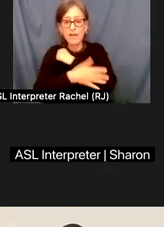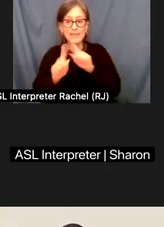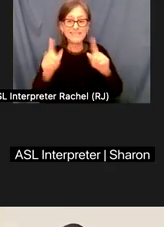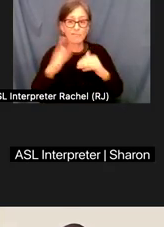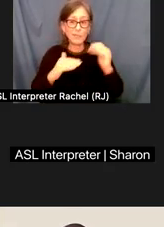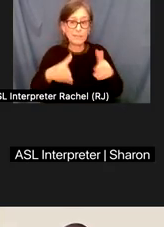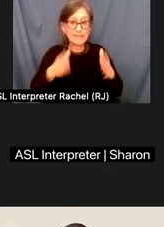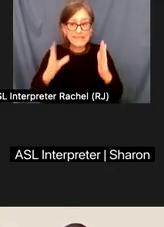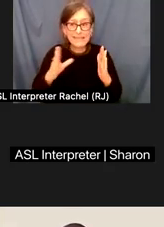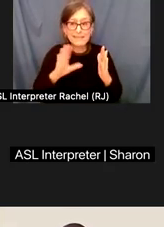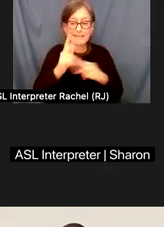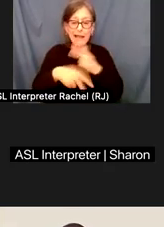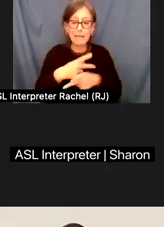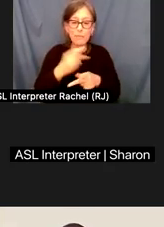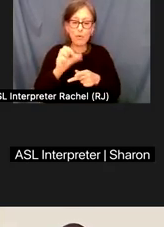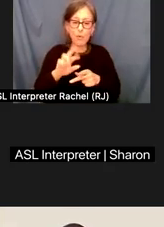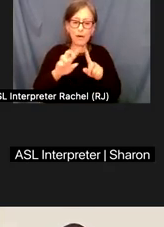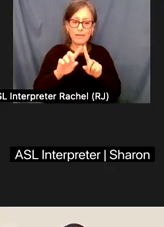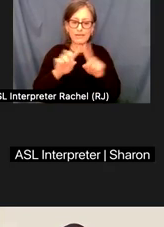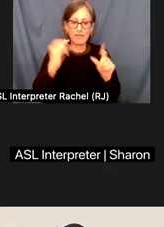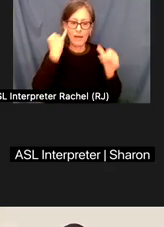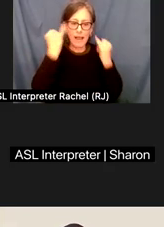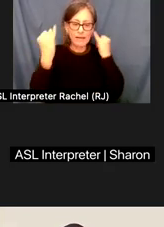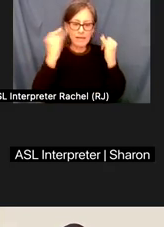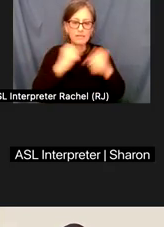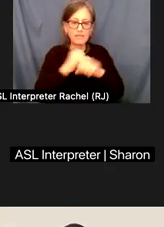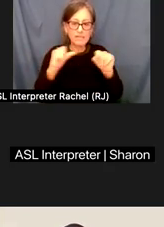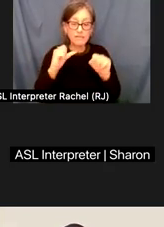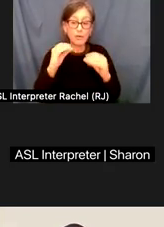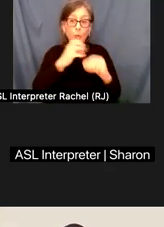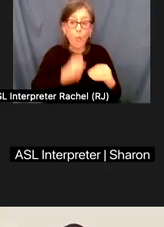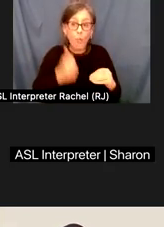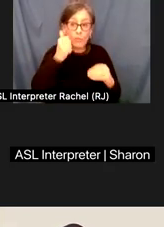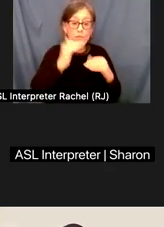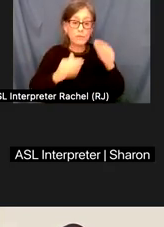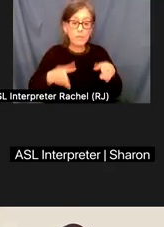building types, standards, much older buildings,